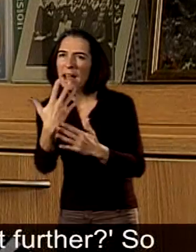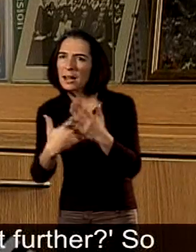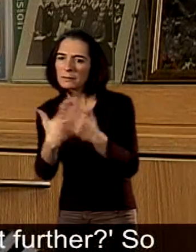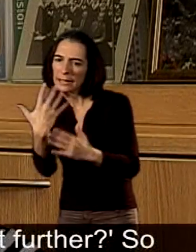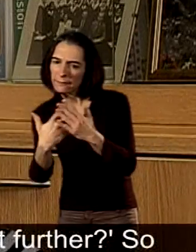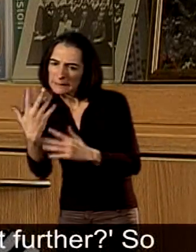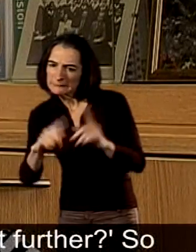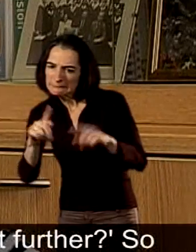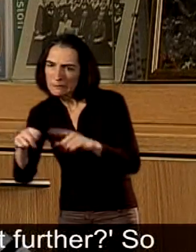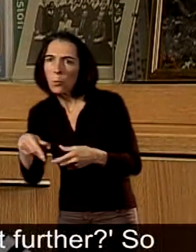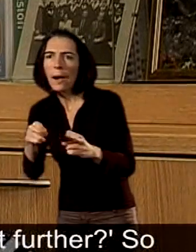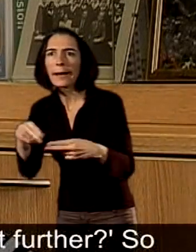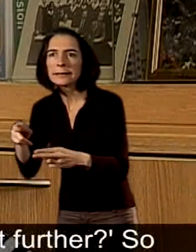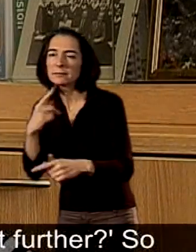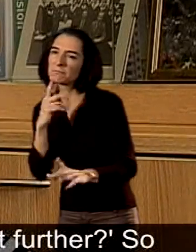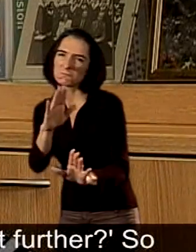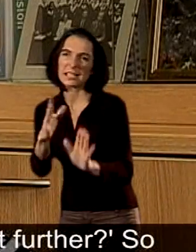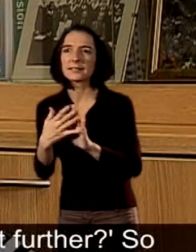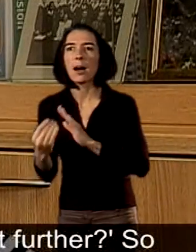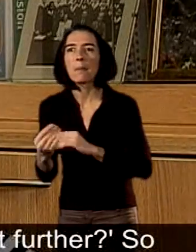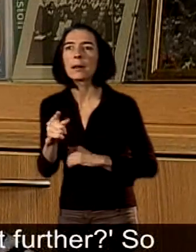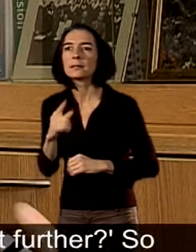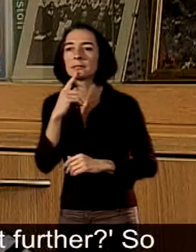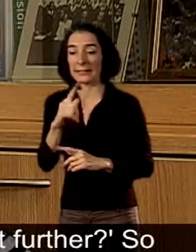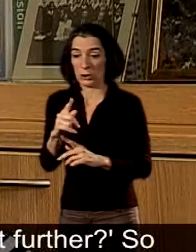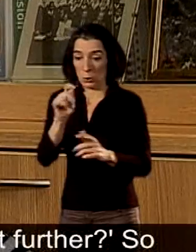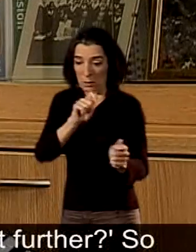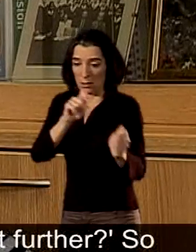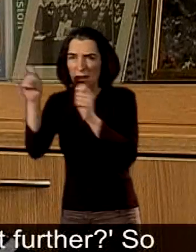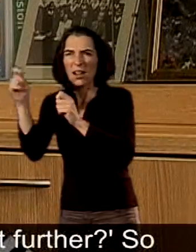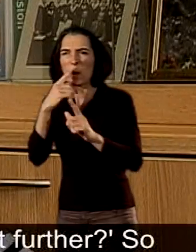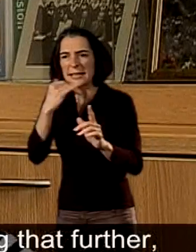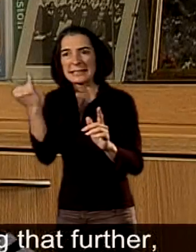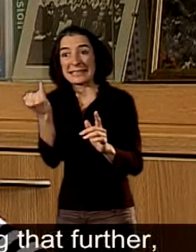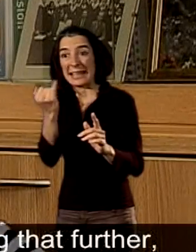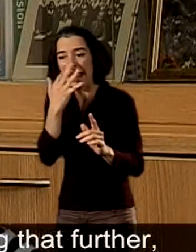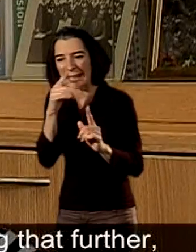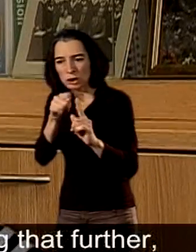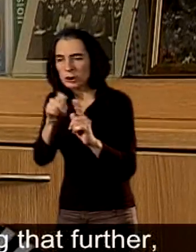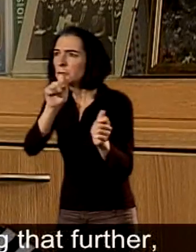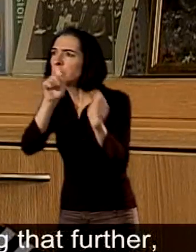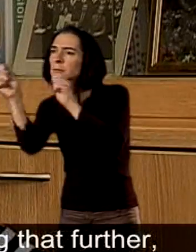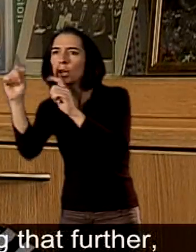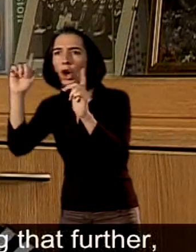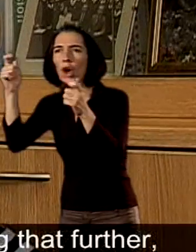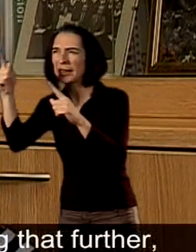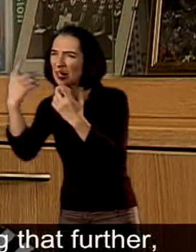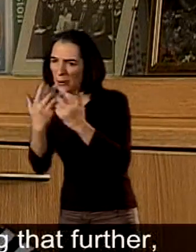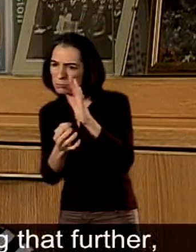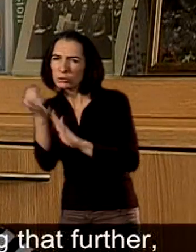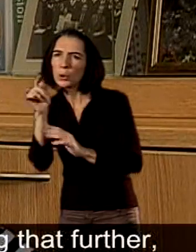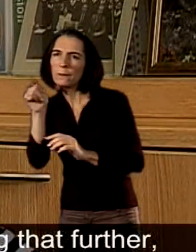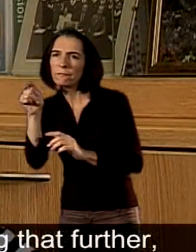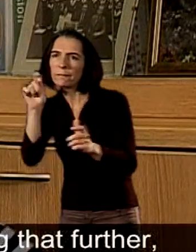further. So in terms of things like transition at 16, we've been looking a lot at that, improving